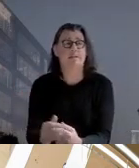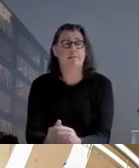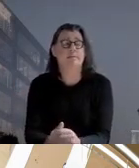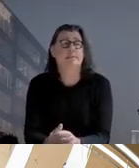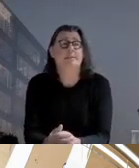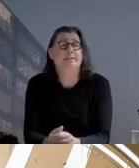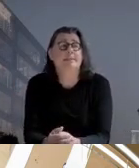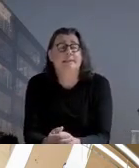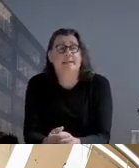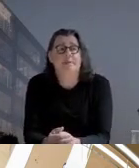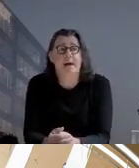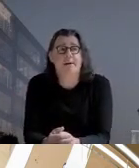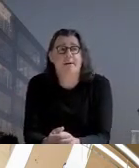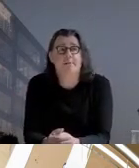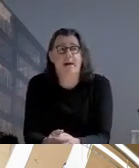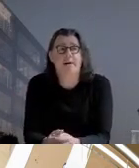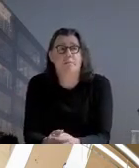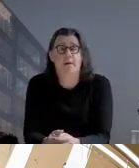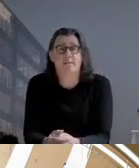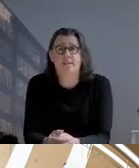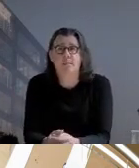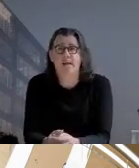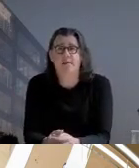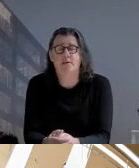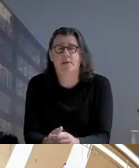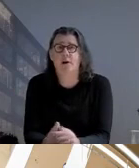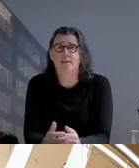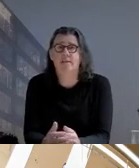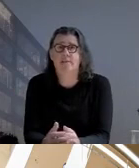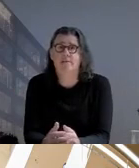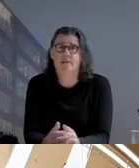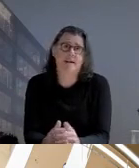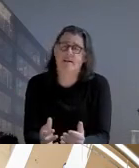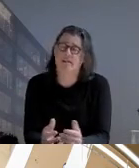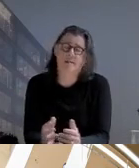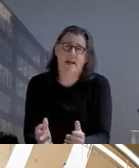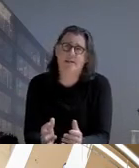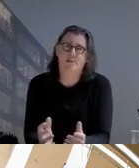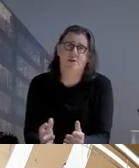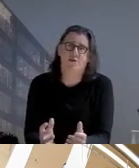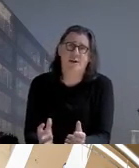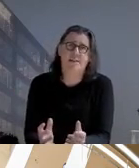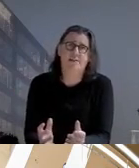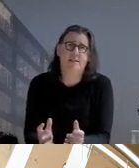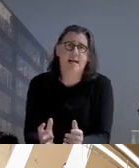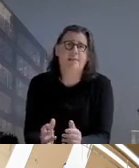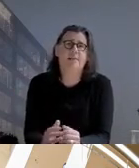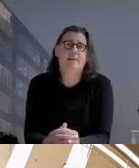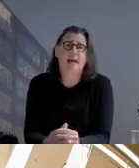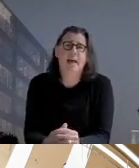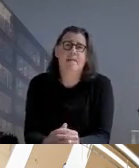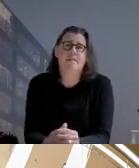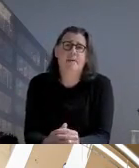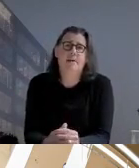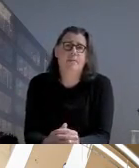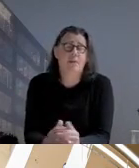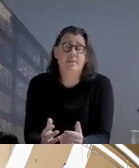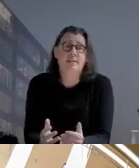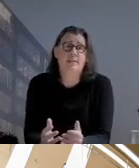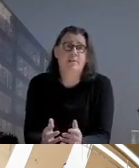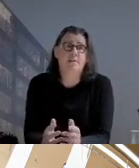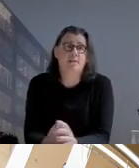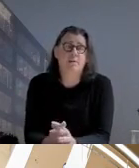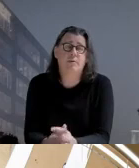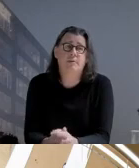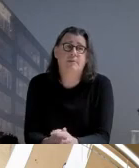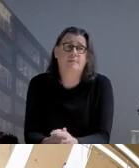actually wasted rather than wisely spent. So the context is, and it's a debate. There's no straight answer to that, but the